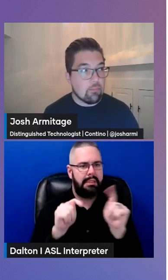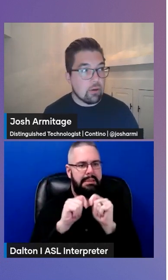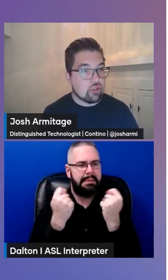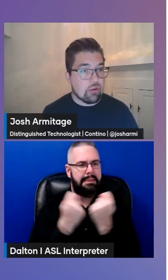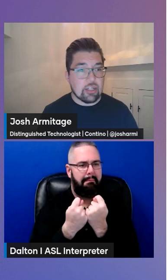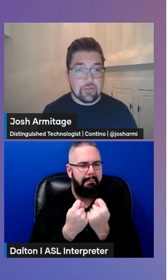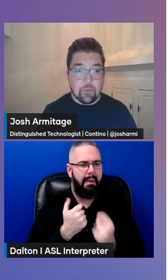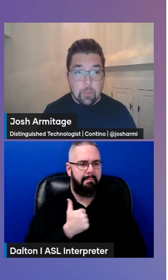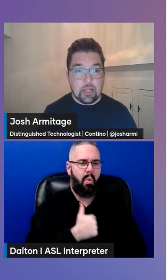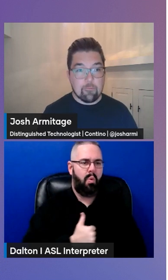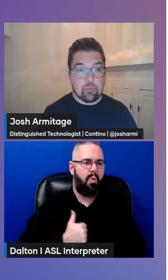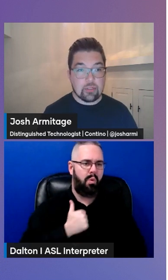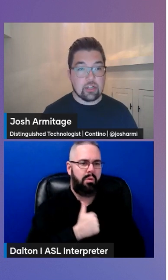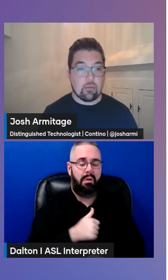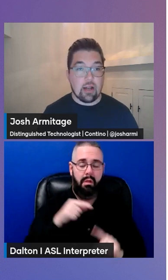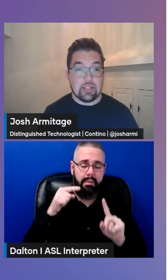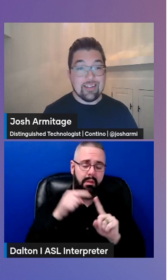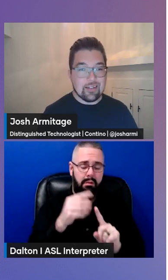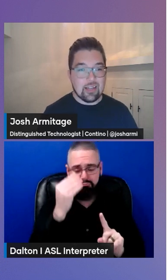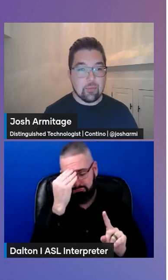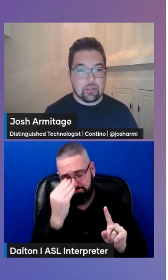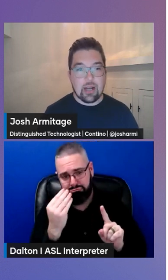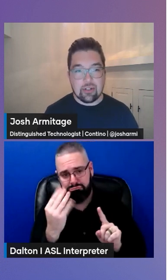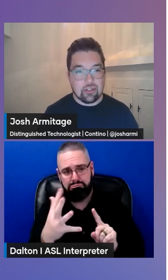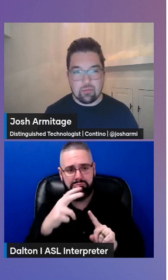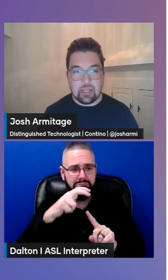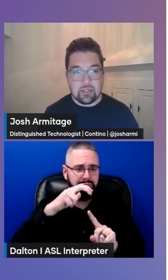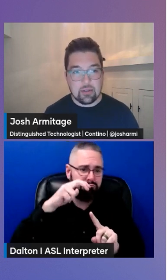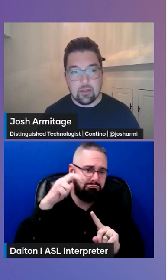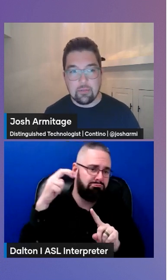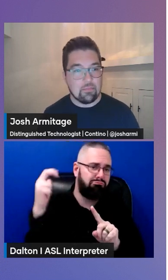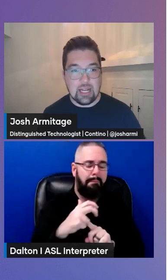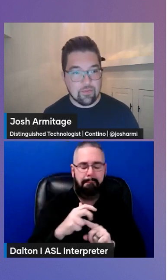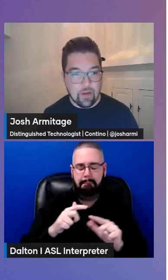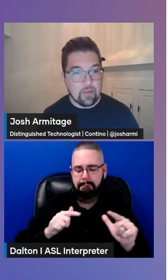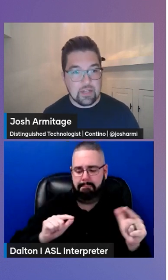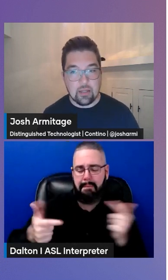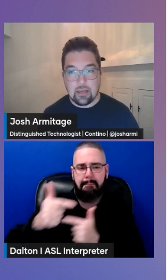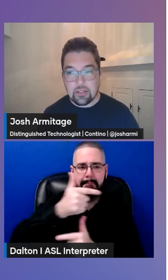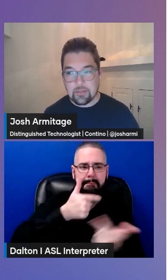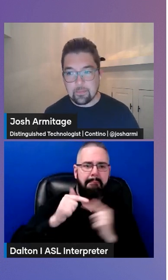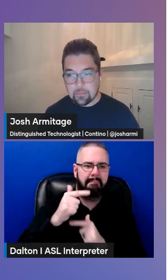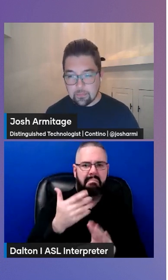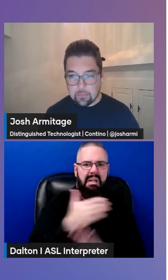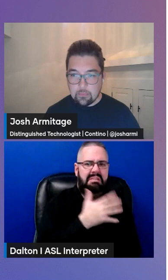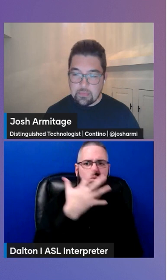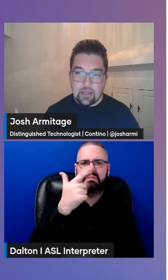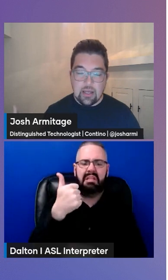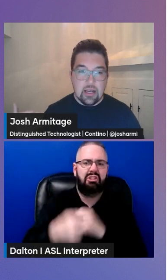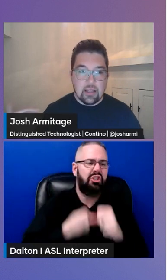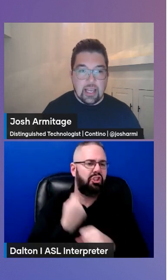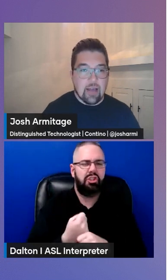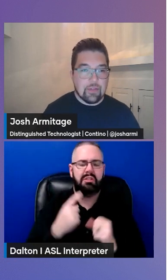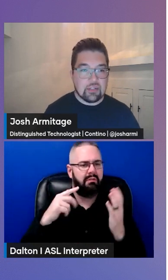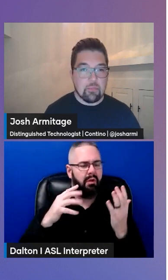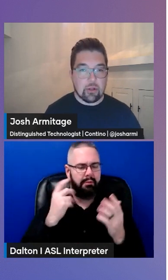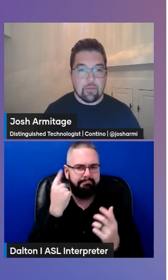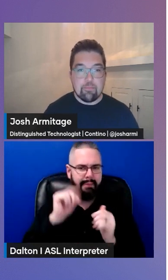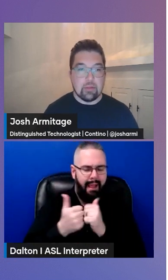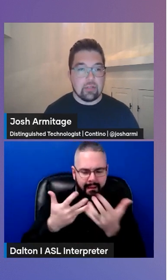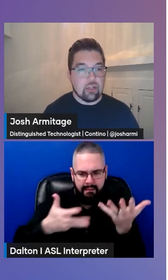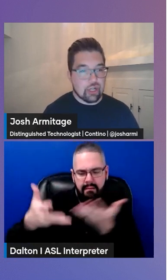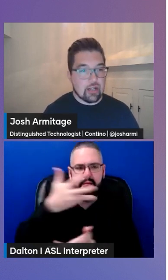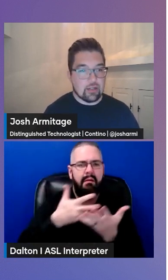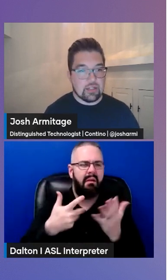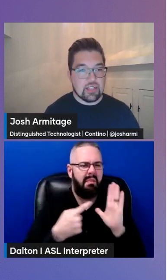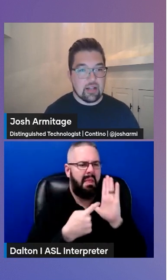of the most transformative books around inter-team interactions released last 5-10 years. They have this model for